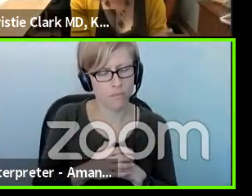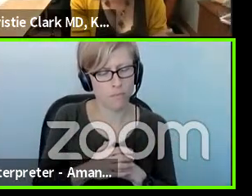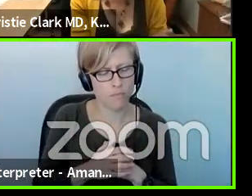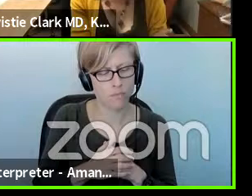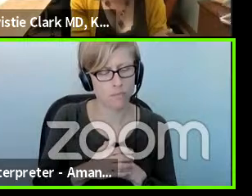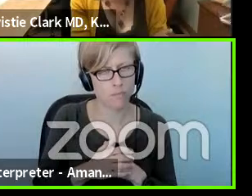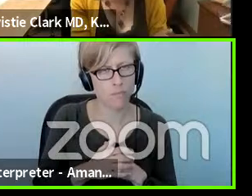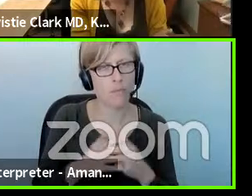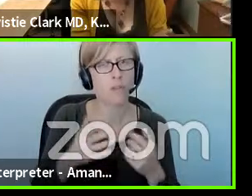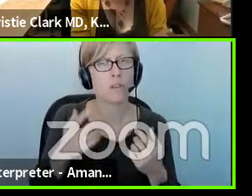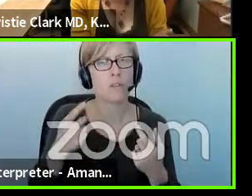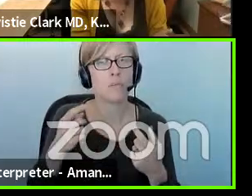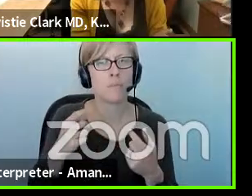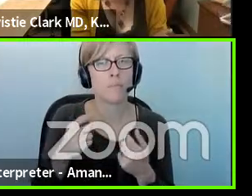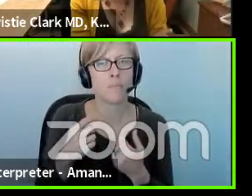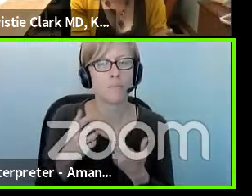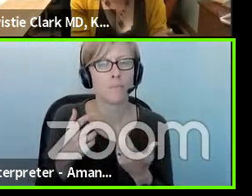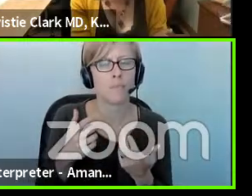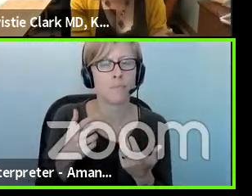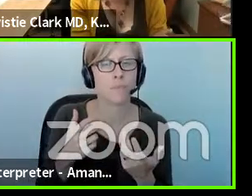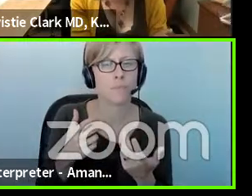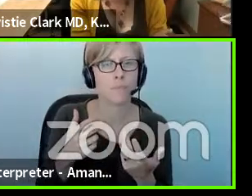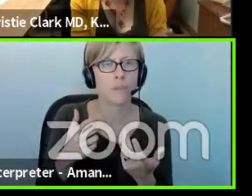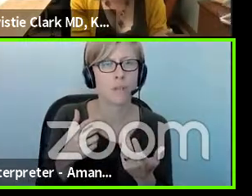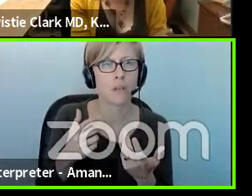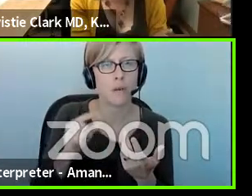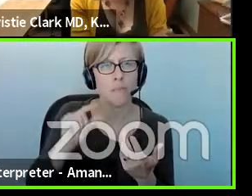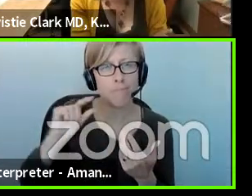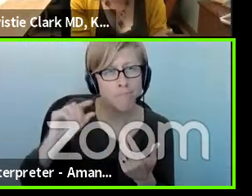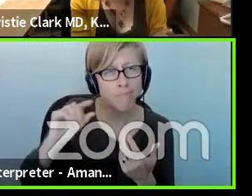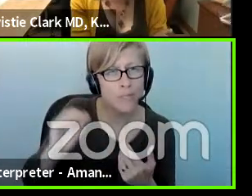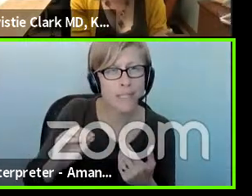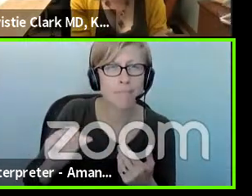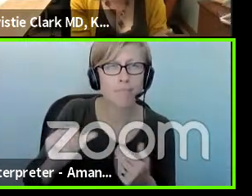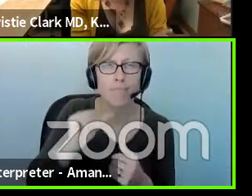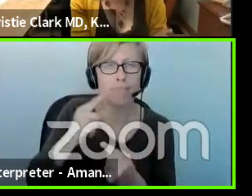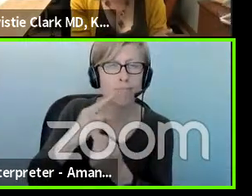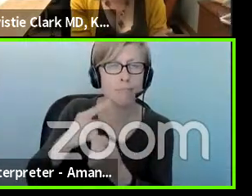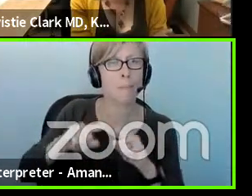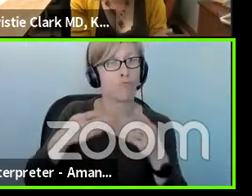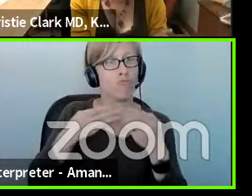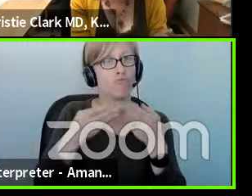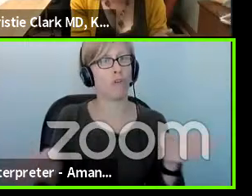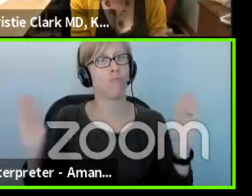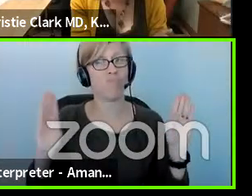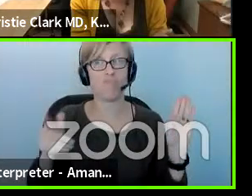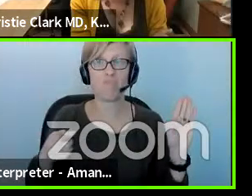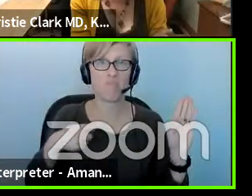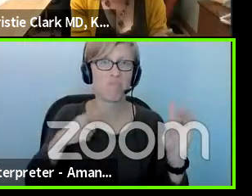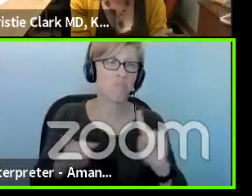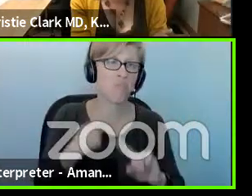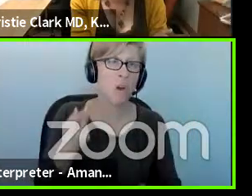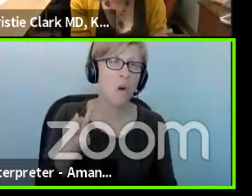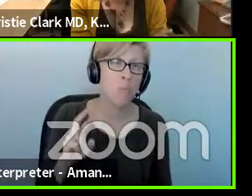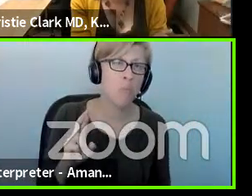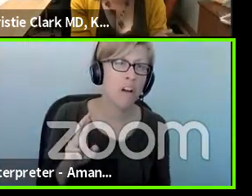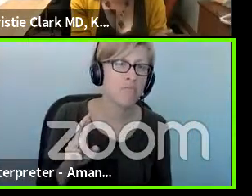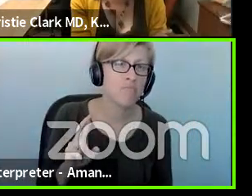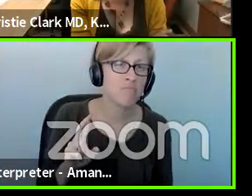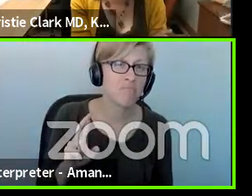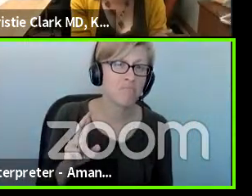everyone in and the small percent that hasn't responded, overall this has been a home run, and that's attributable